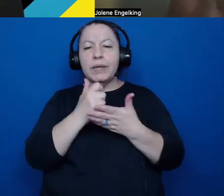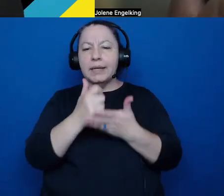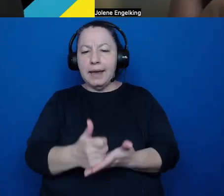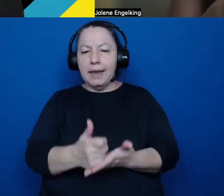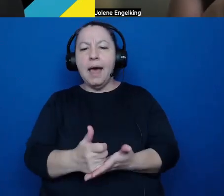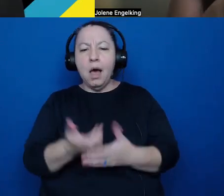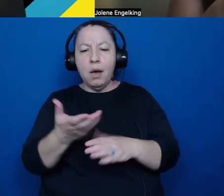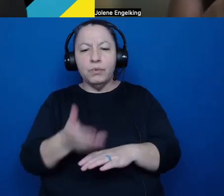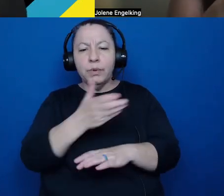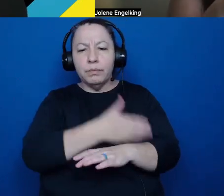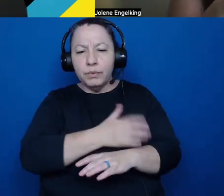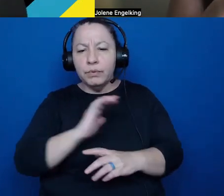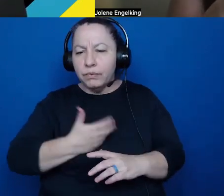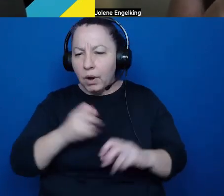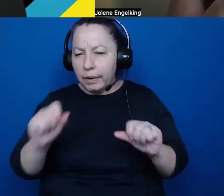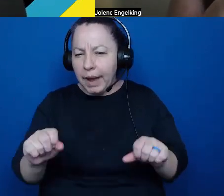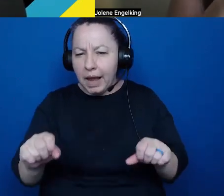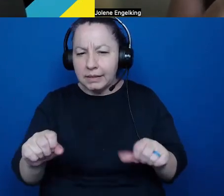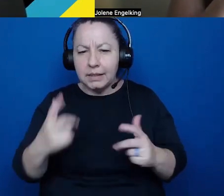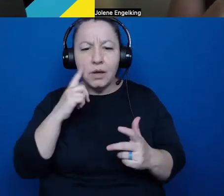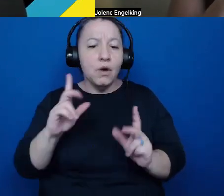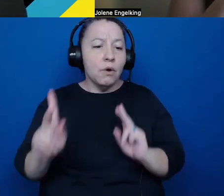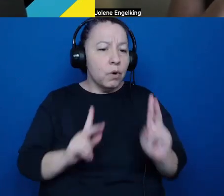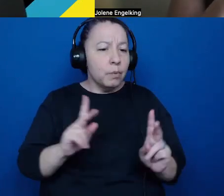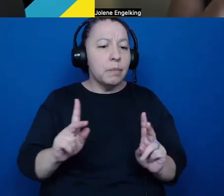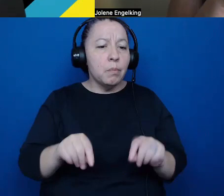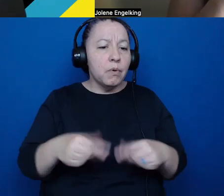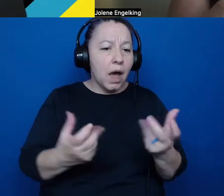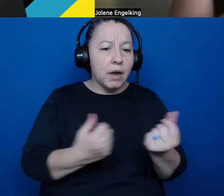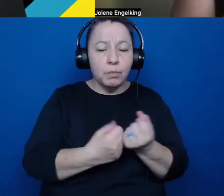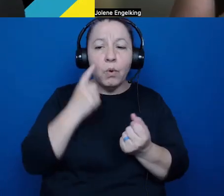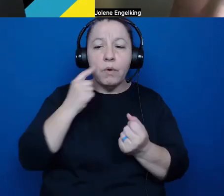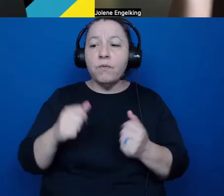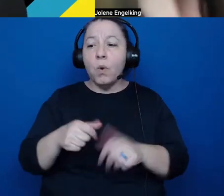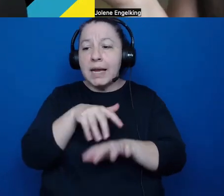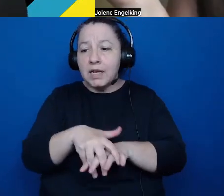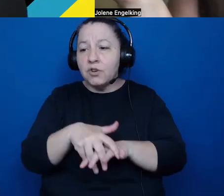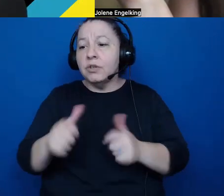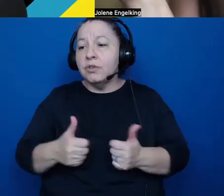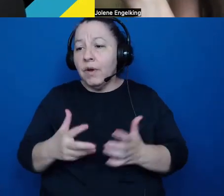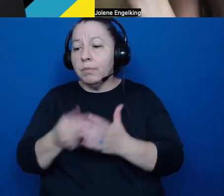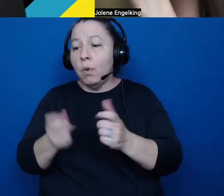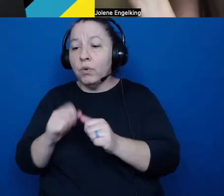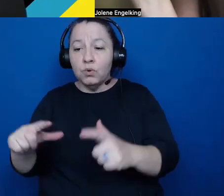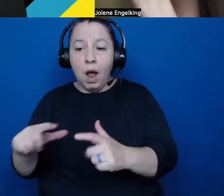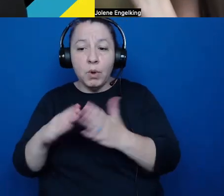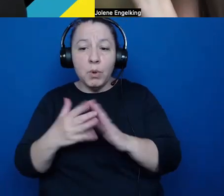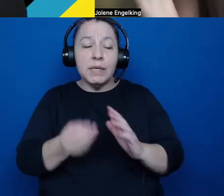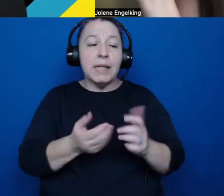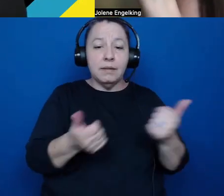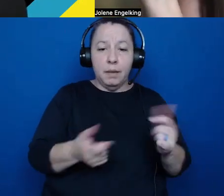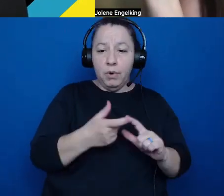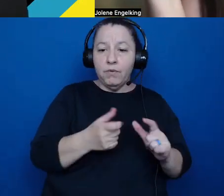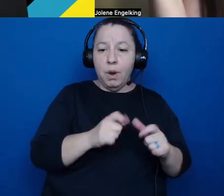enhance the capacity of folks who are supporting Indigenous survivors, both in tribal communities and outside of tribal